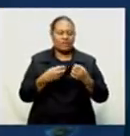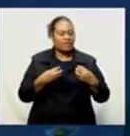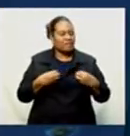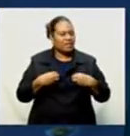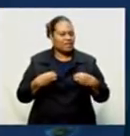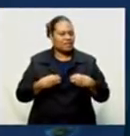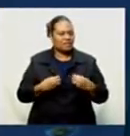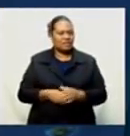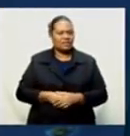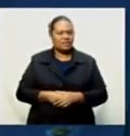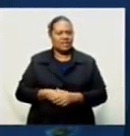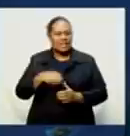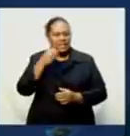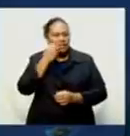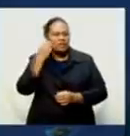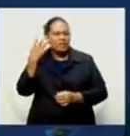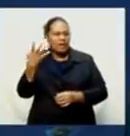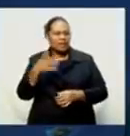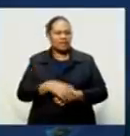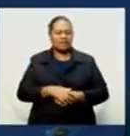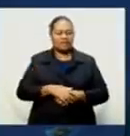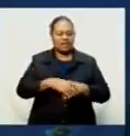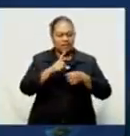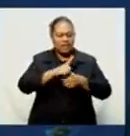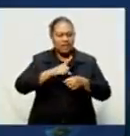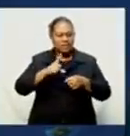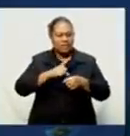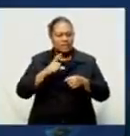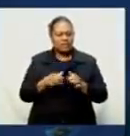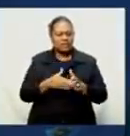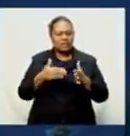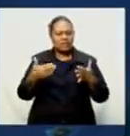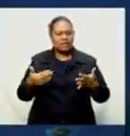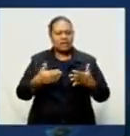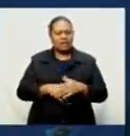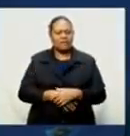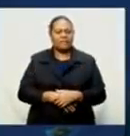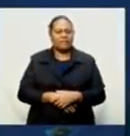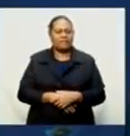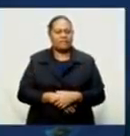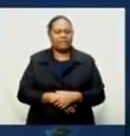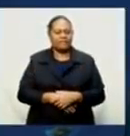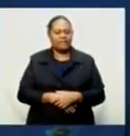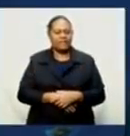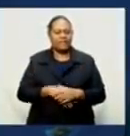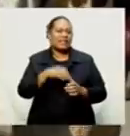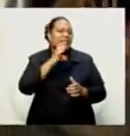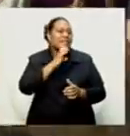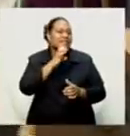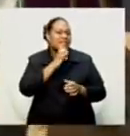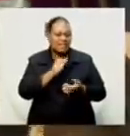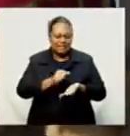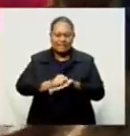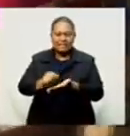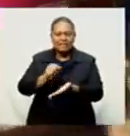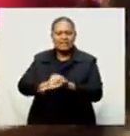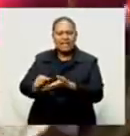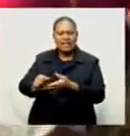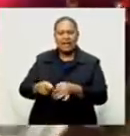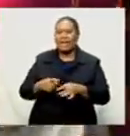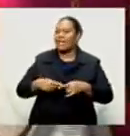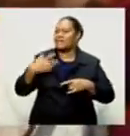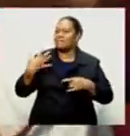Certain supermarkets, pharmacies, small dairy shops in the outskirts and canteens have high prices of essential